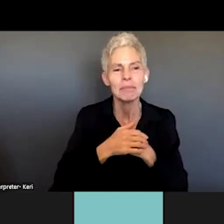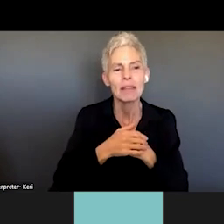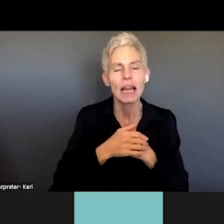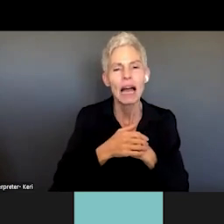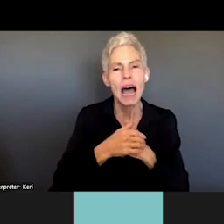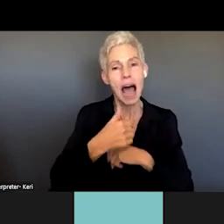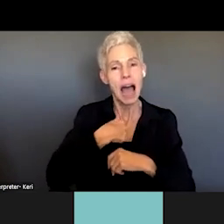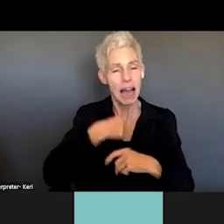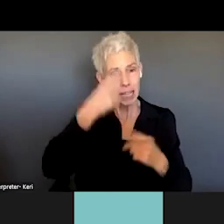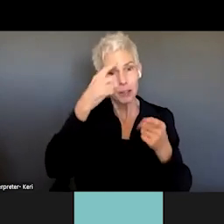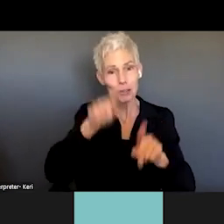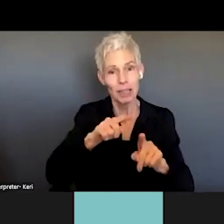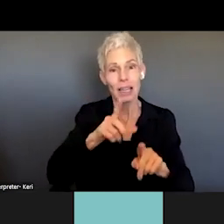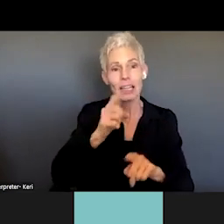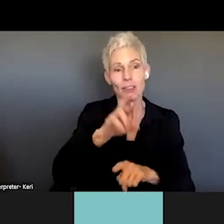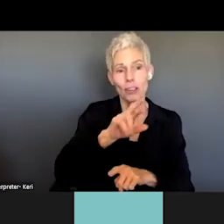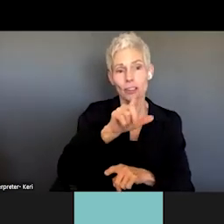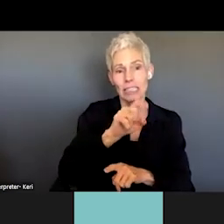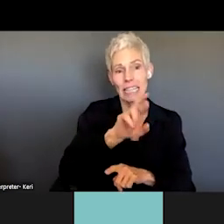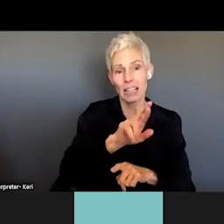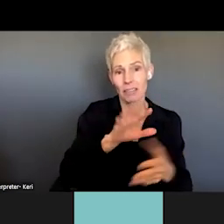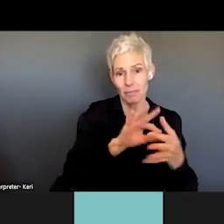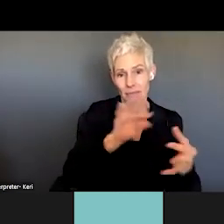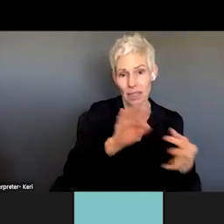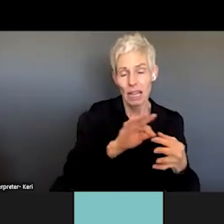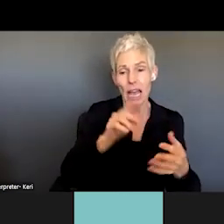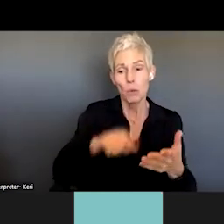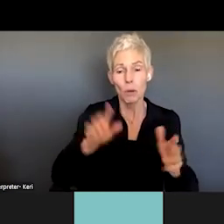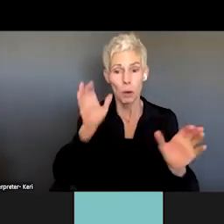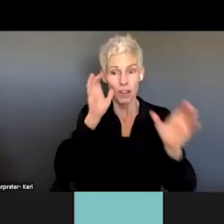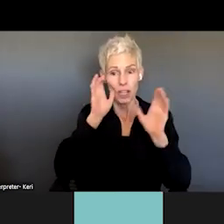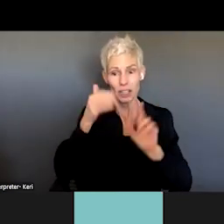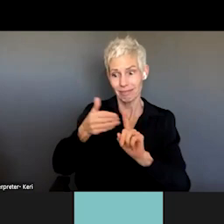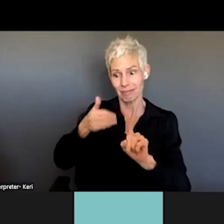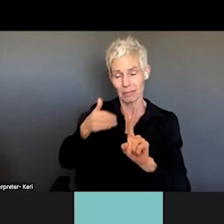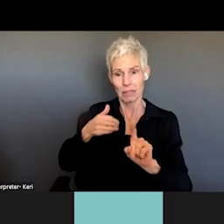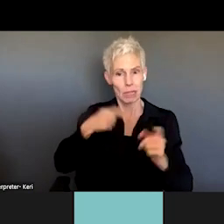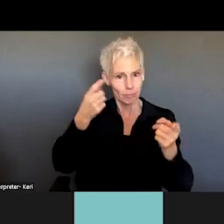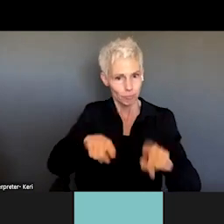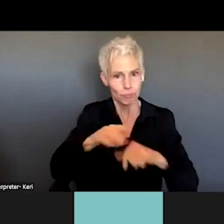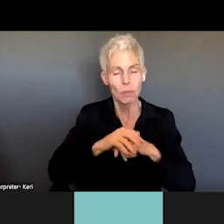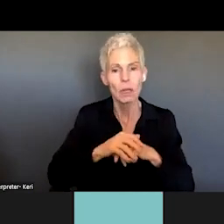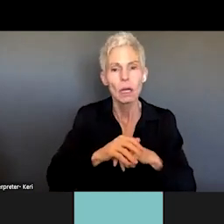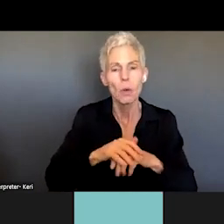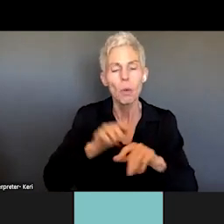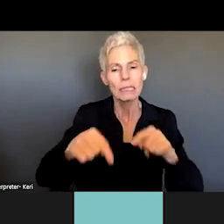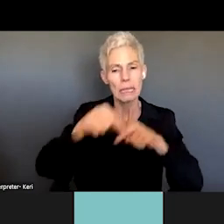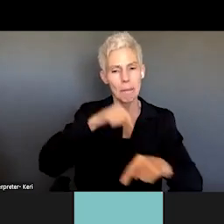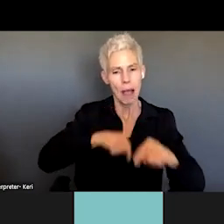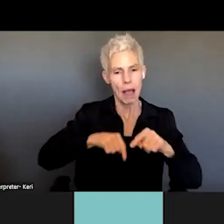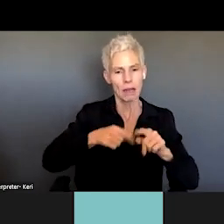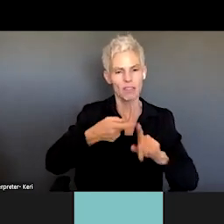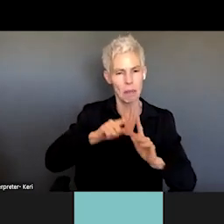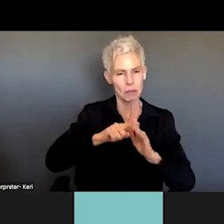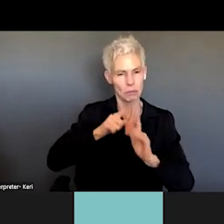concur with what Dr. Zeller was saying, and I concur with what we've been hearing a lot. And I think to take a step back from this starting point, which